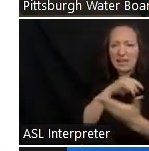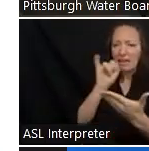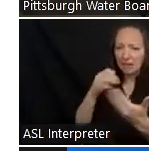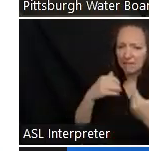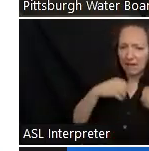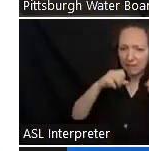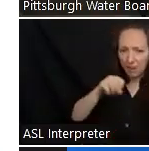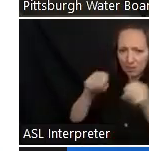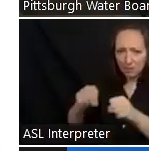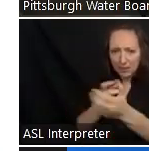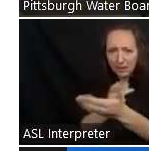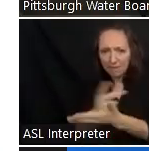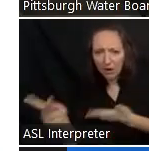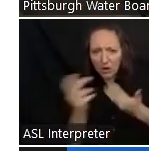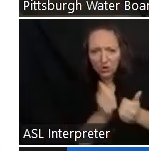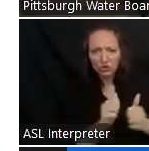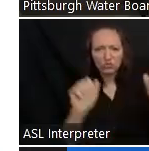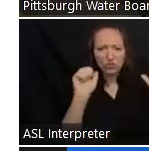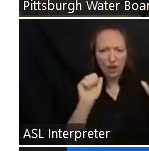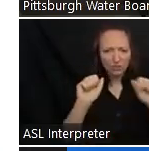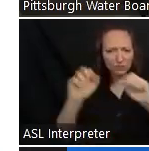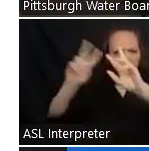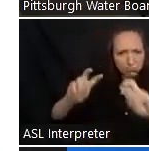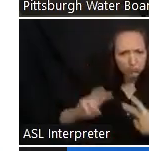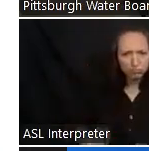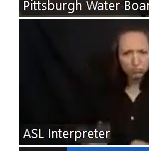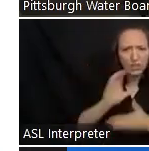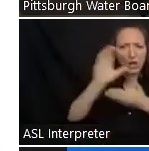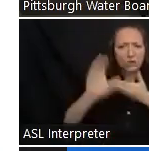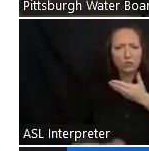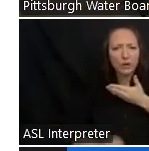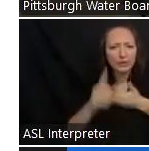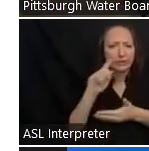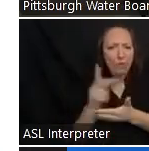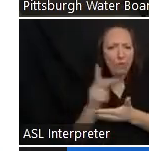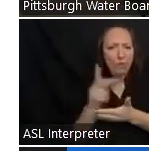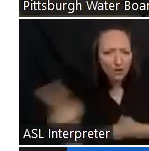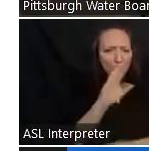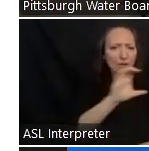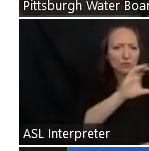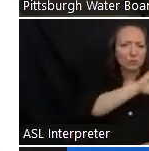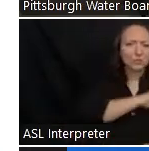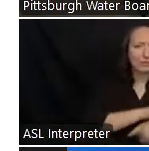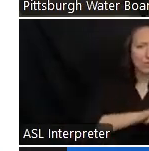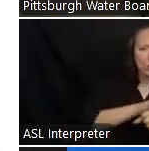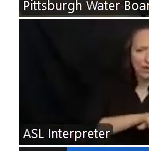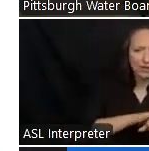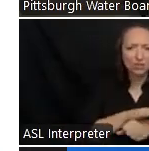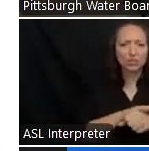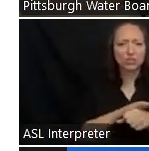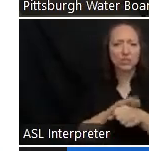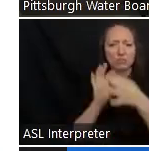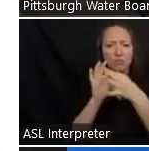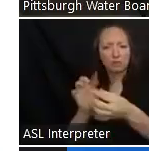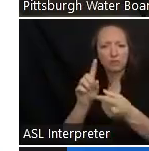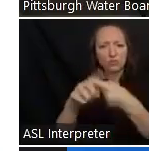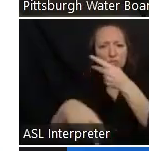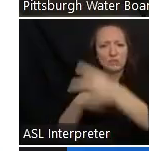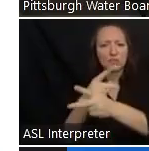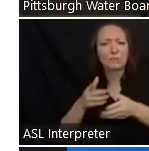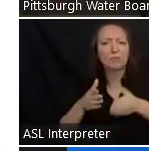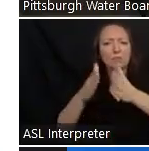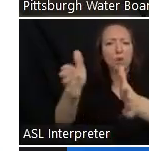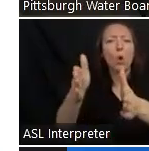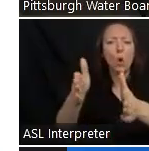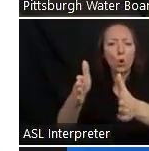location of the asset relative to the type of road it's located on and whether it serves a critical customer. So in the